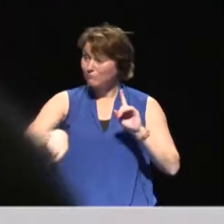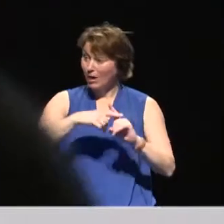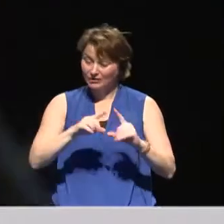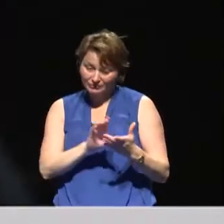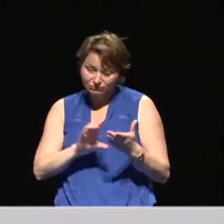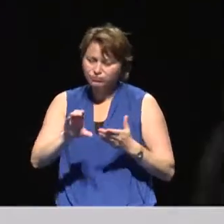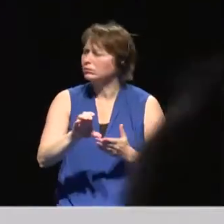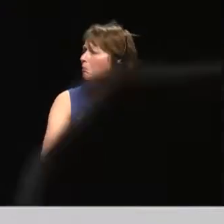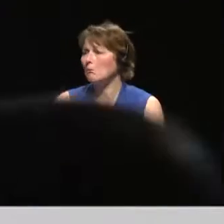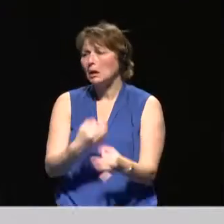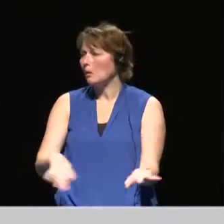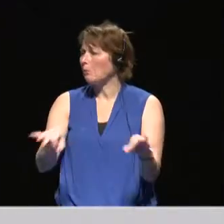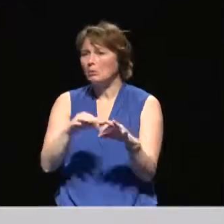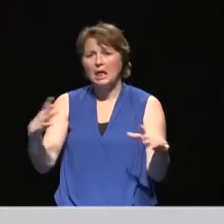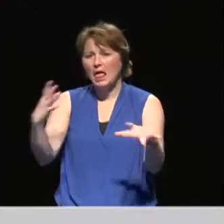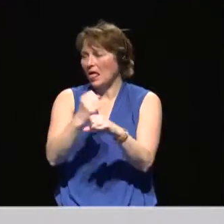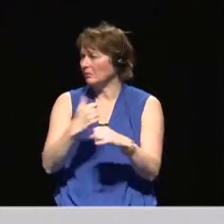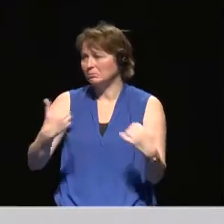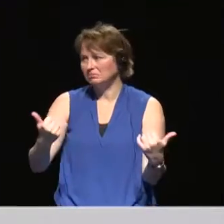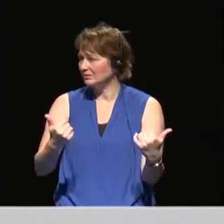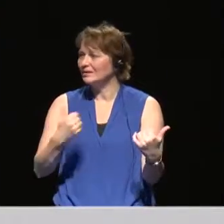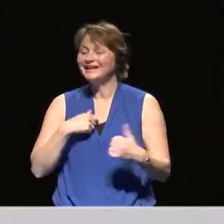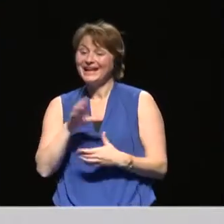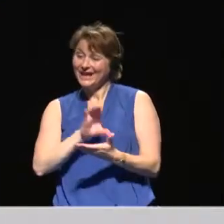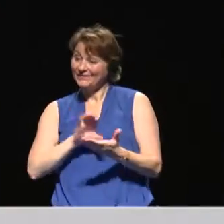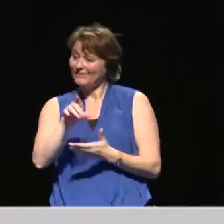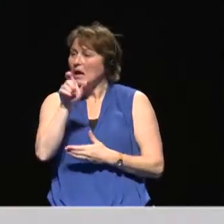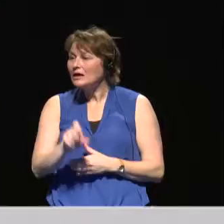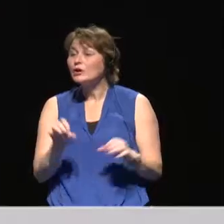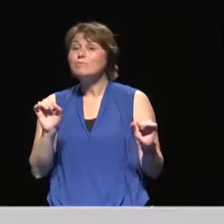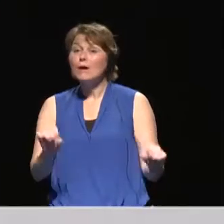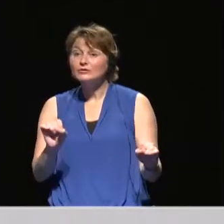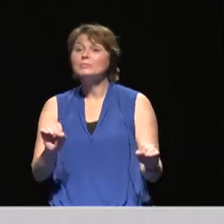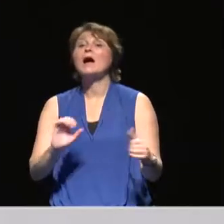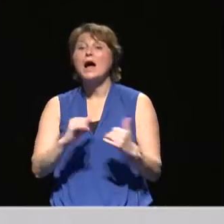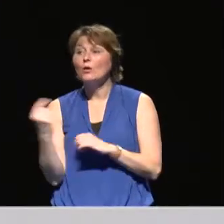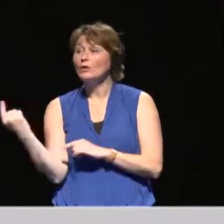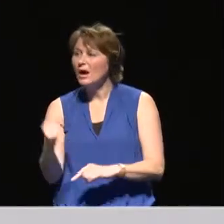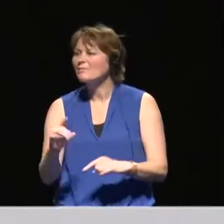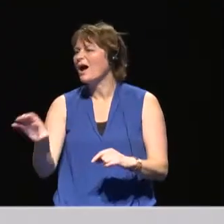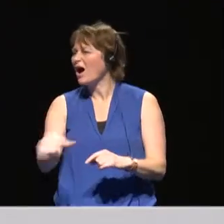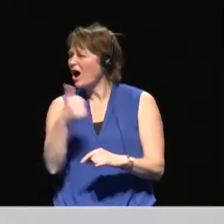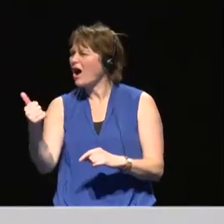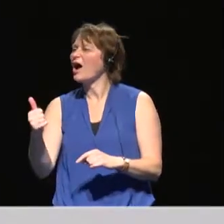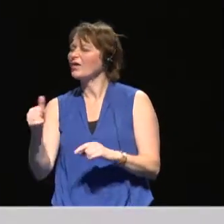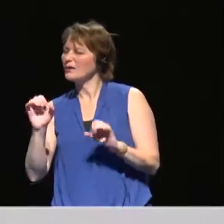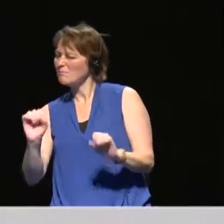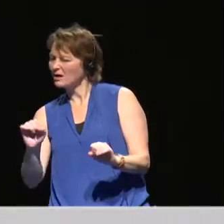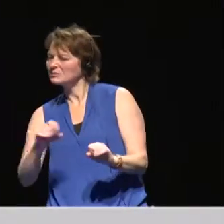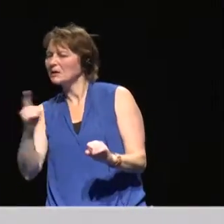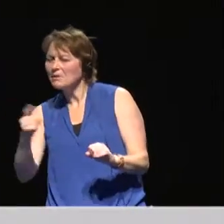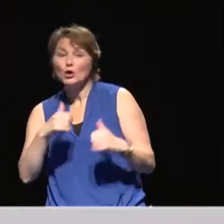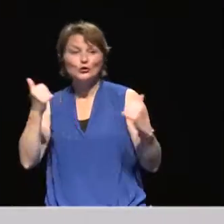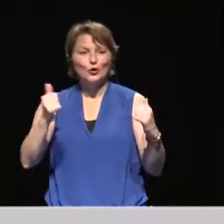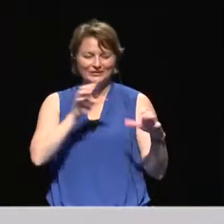foreign investments. Investors are more likely to be driven into a country by other factors, such as good infrastructure or no